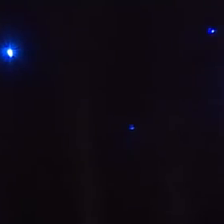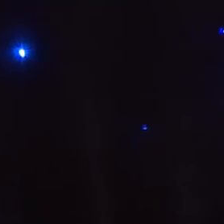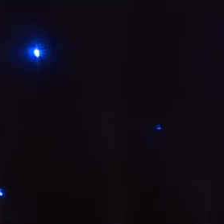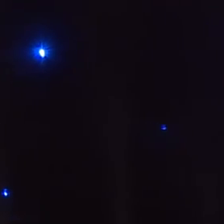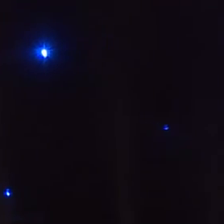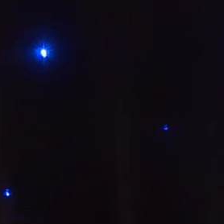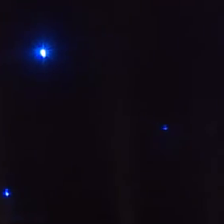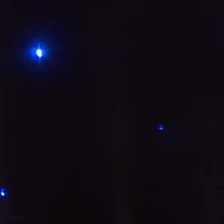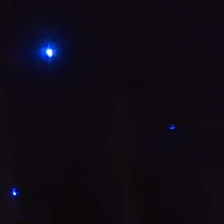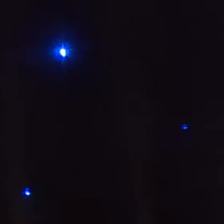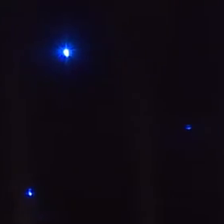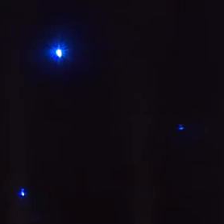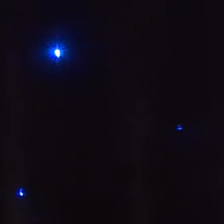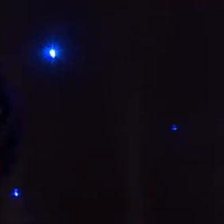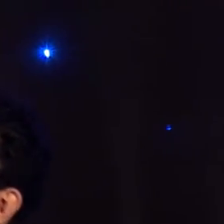Mike.